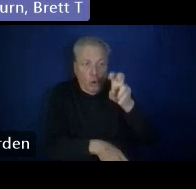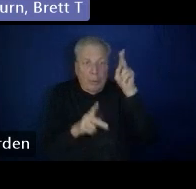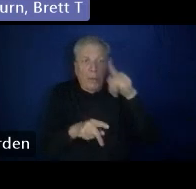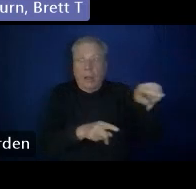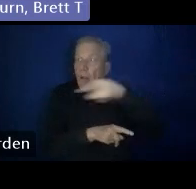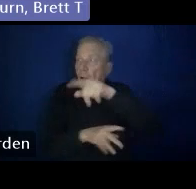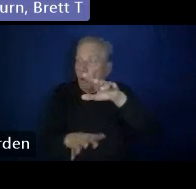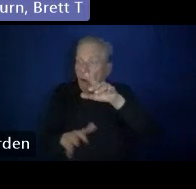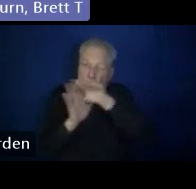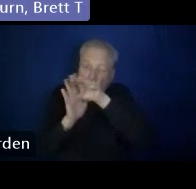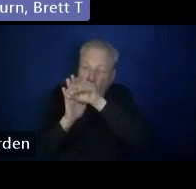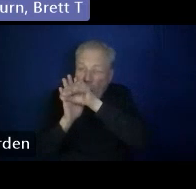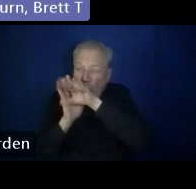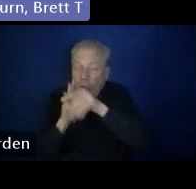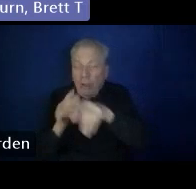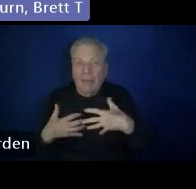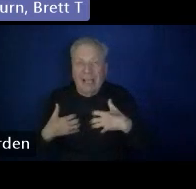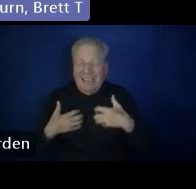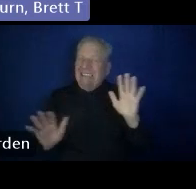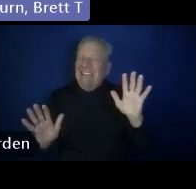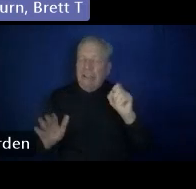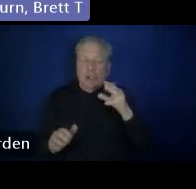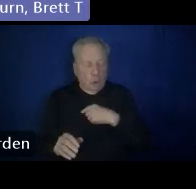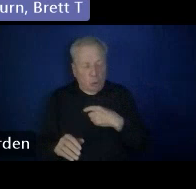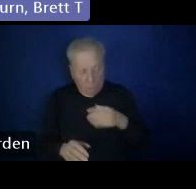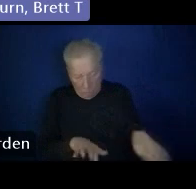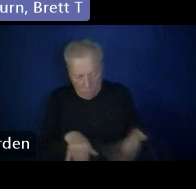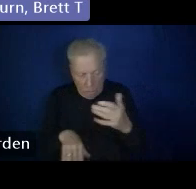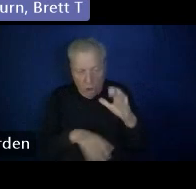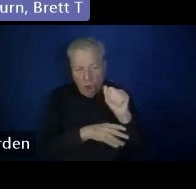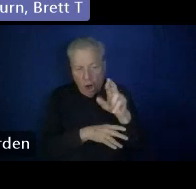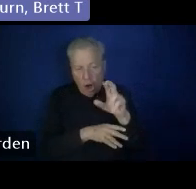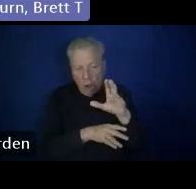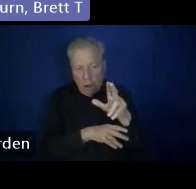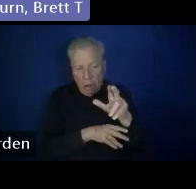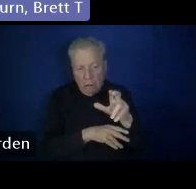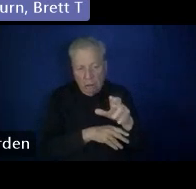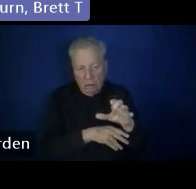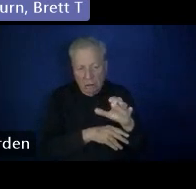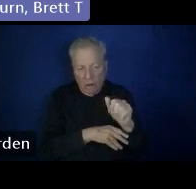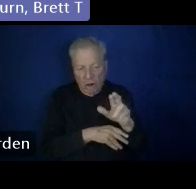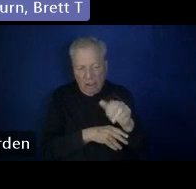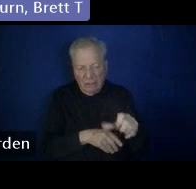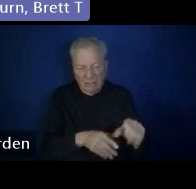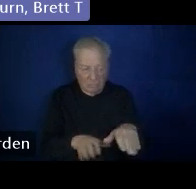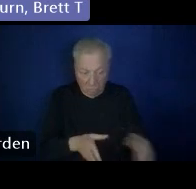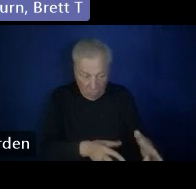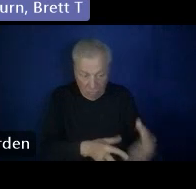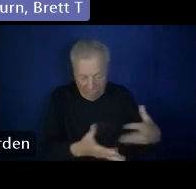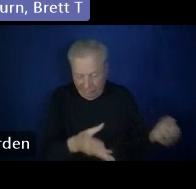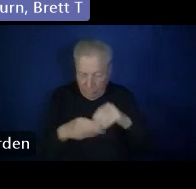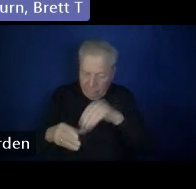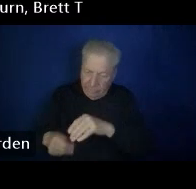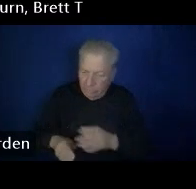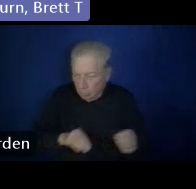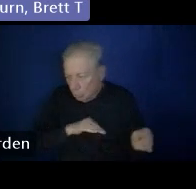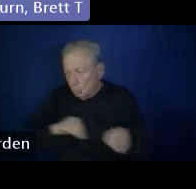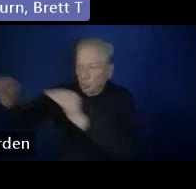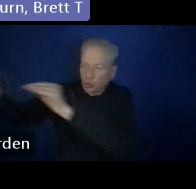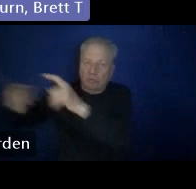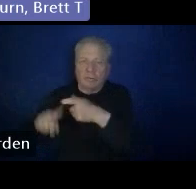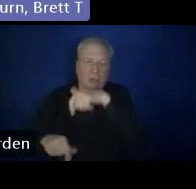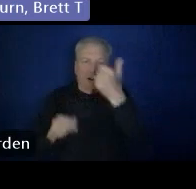taking pictures. So we'll move carcasses further from the road or to carcass dump sites.